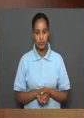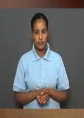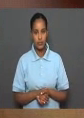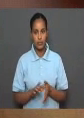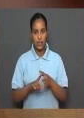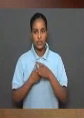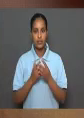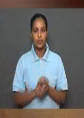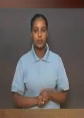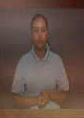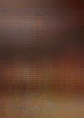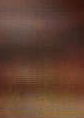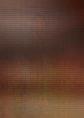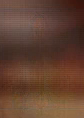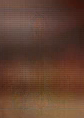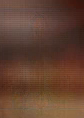Begin.